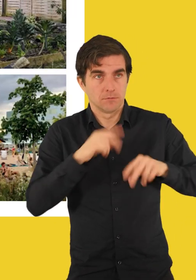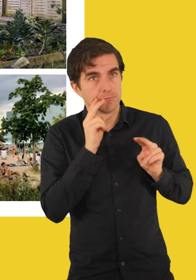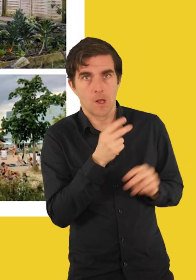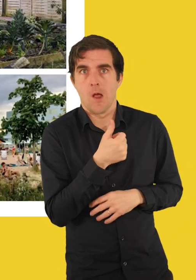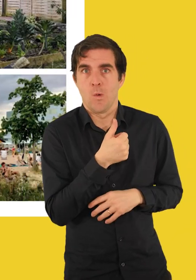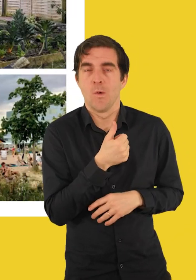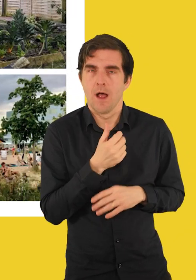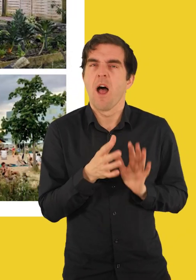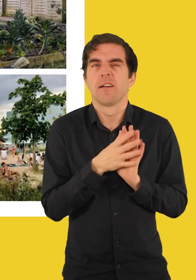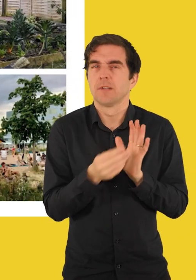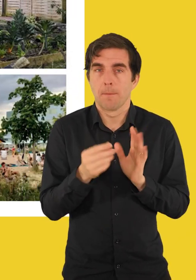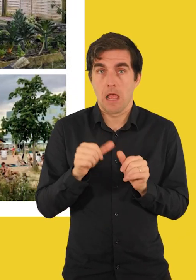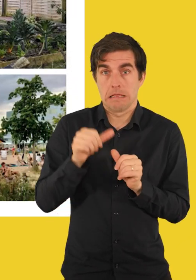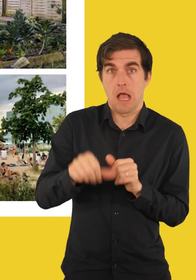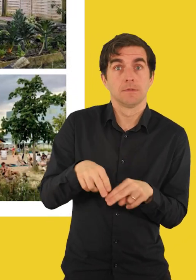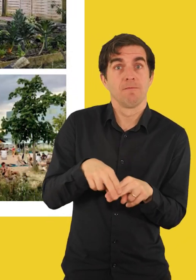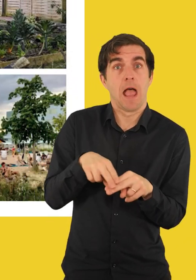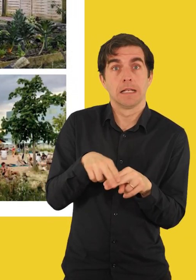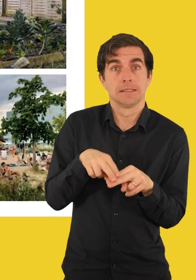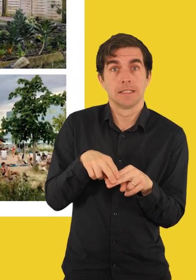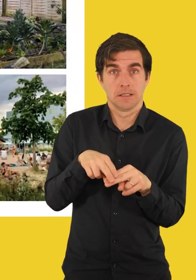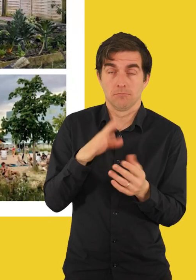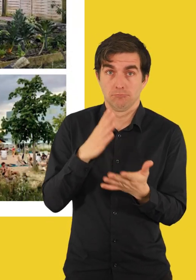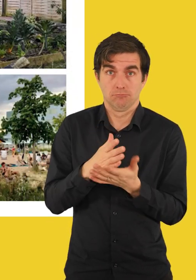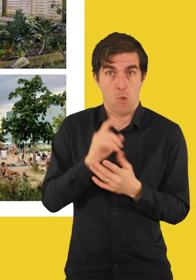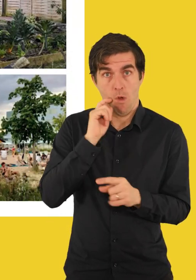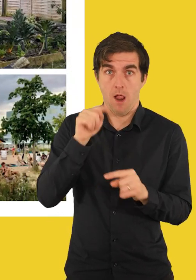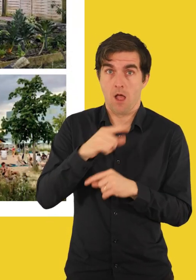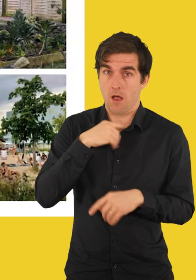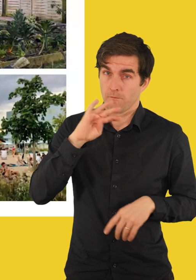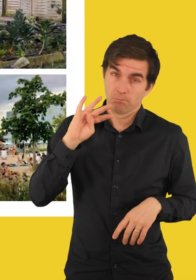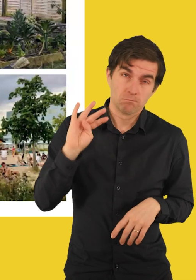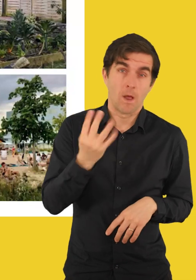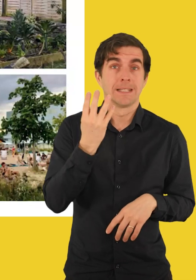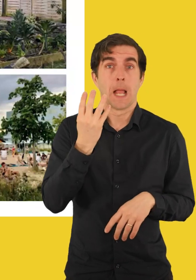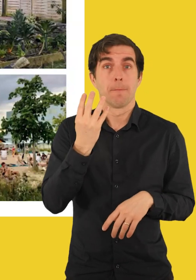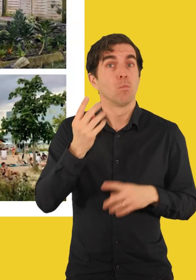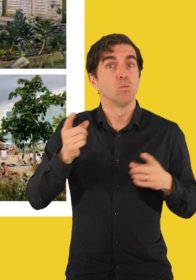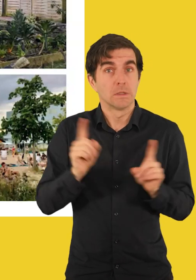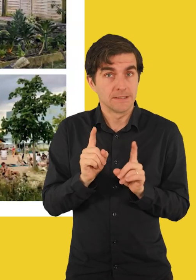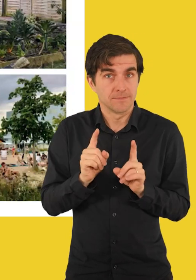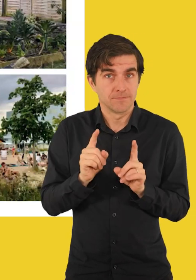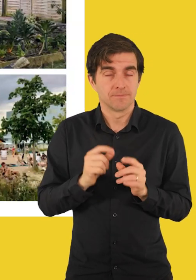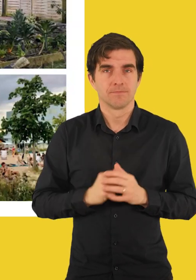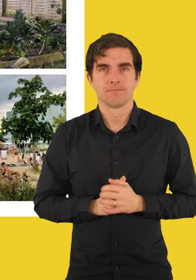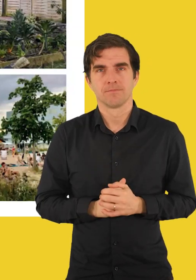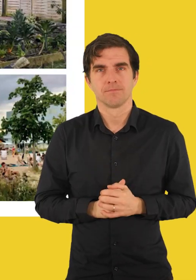for us. And for example, next Friday, we have, of course, we have